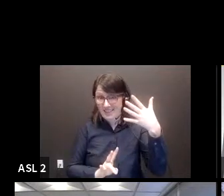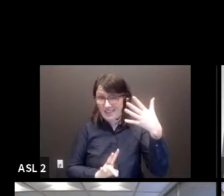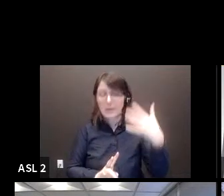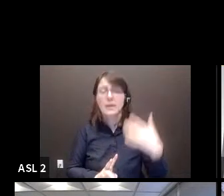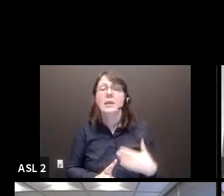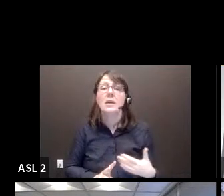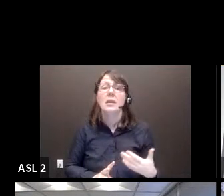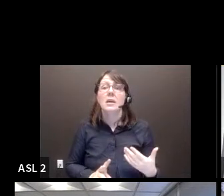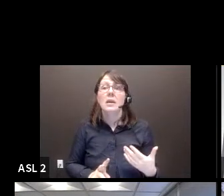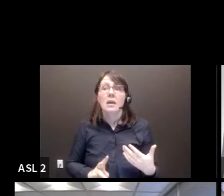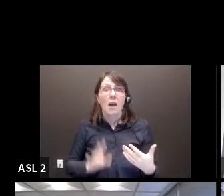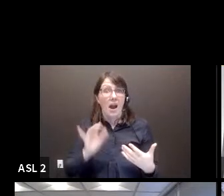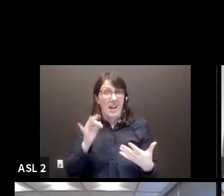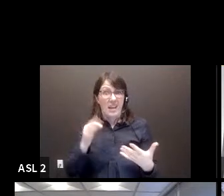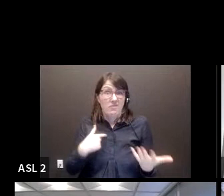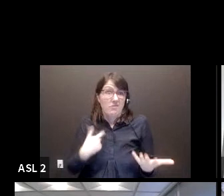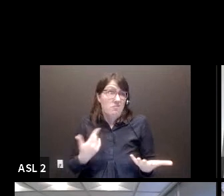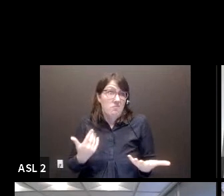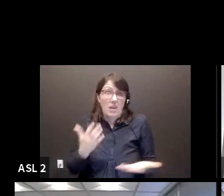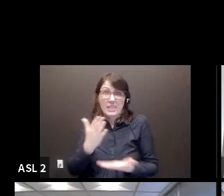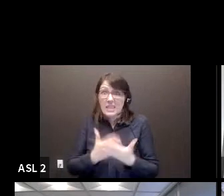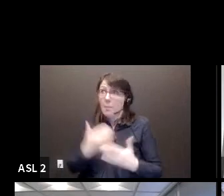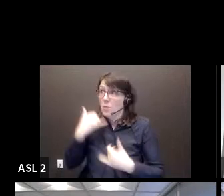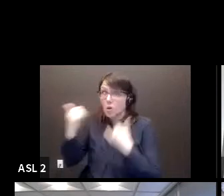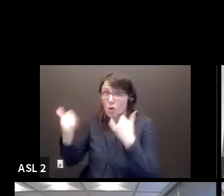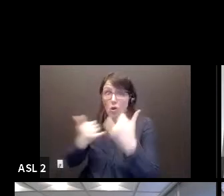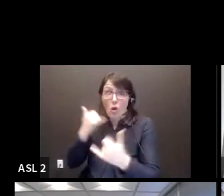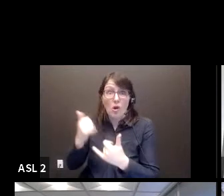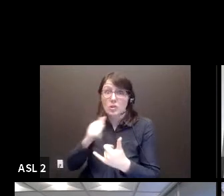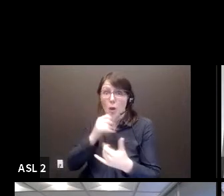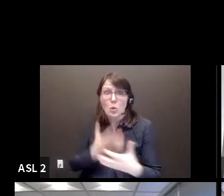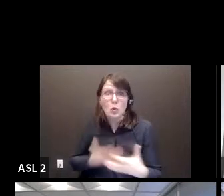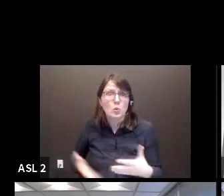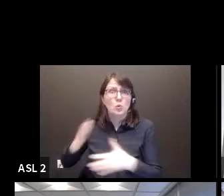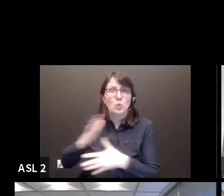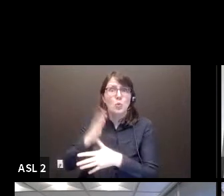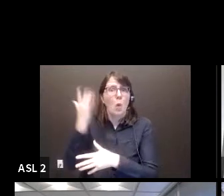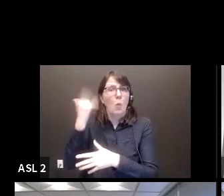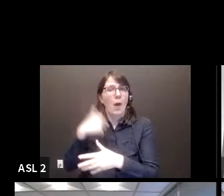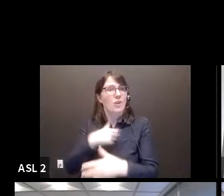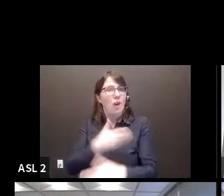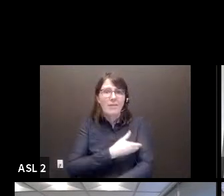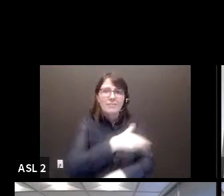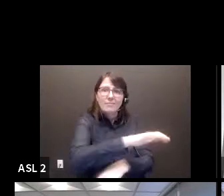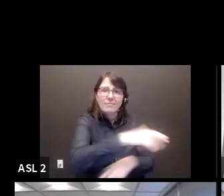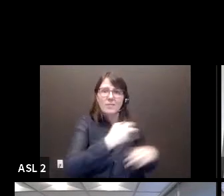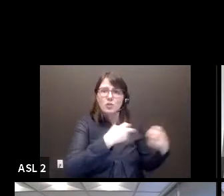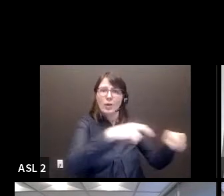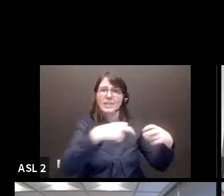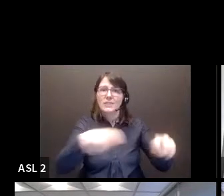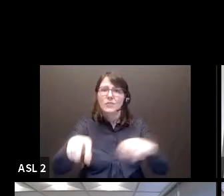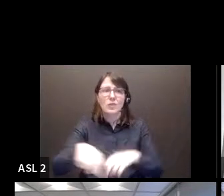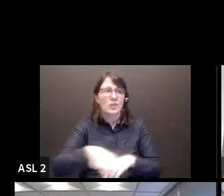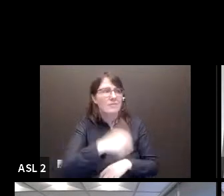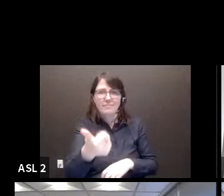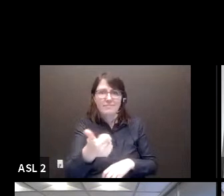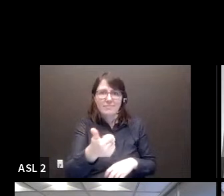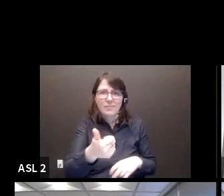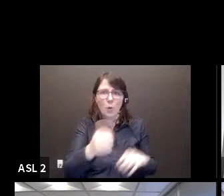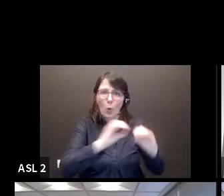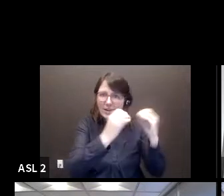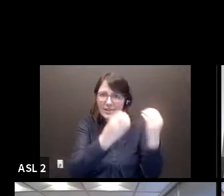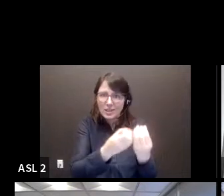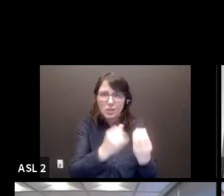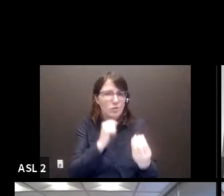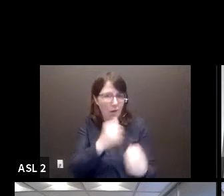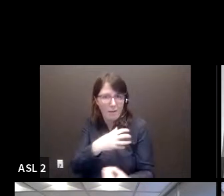sense then to suggest that these low priority calls could be reallocated to non-police responses can someone on this board give me a